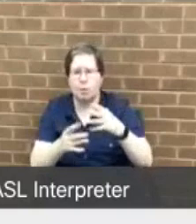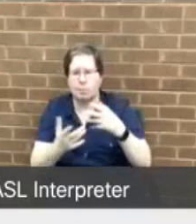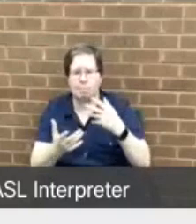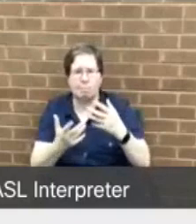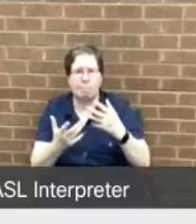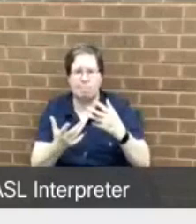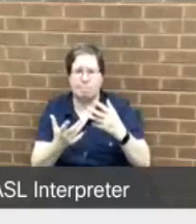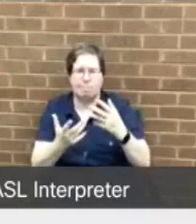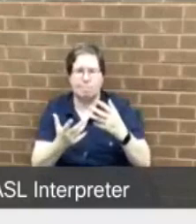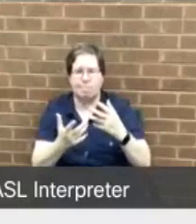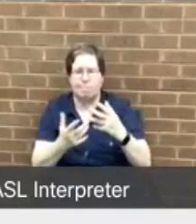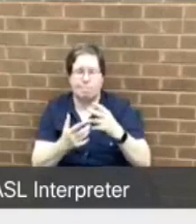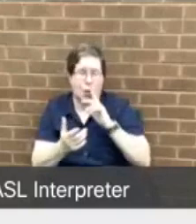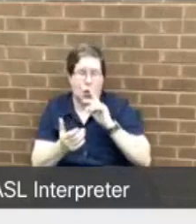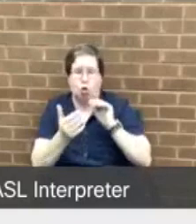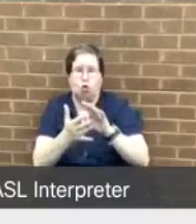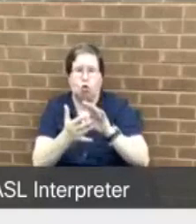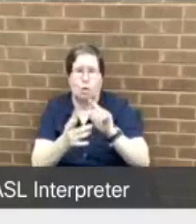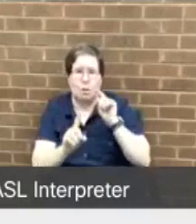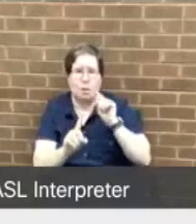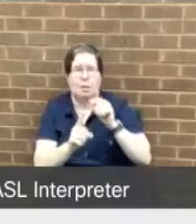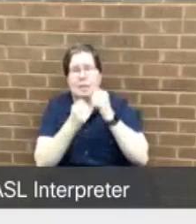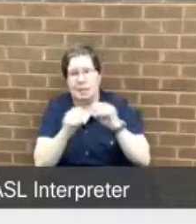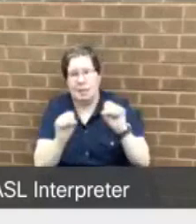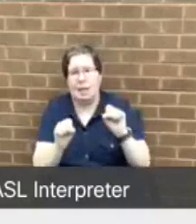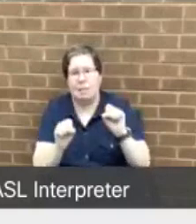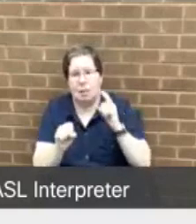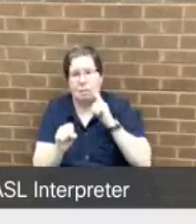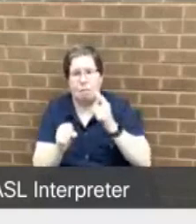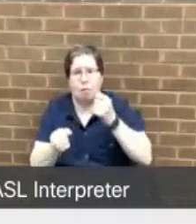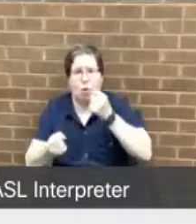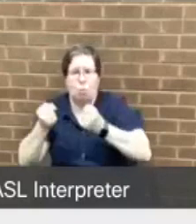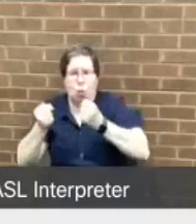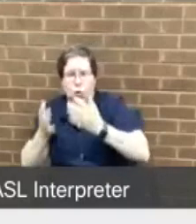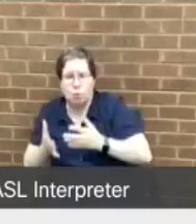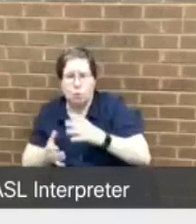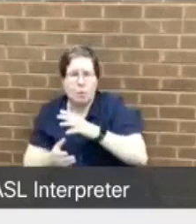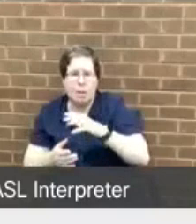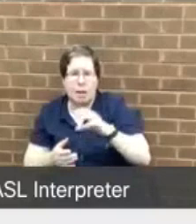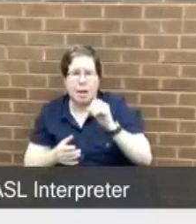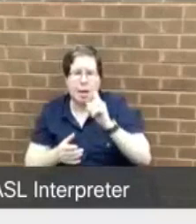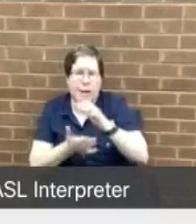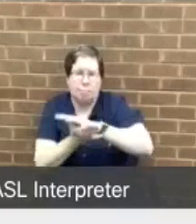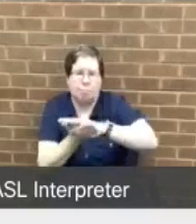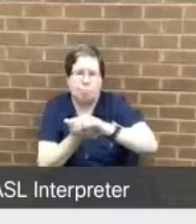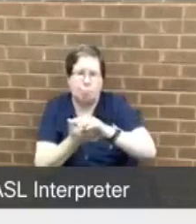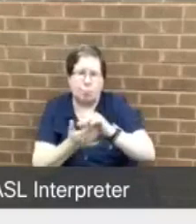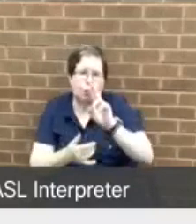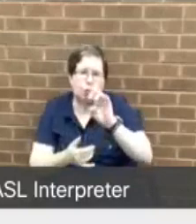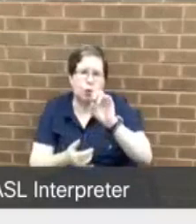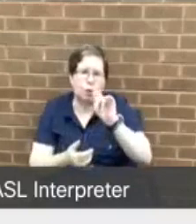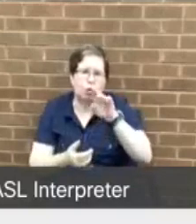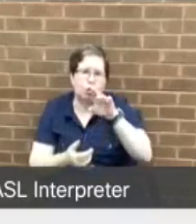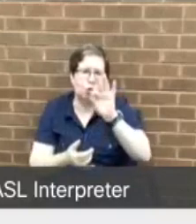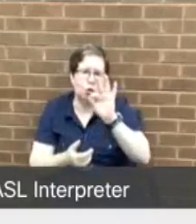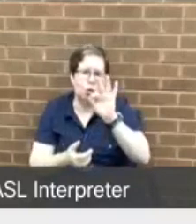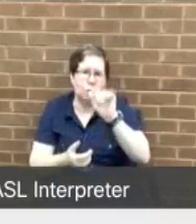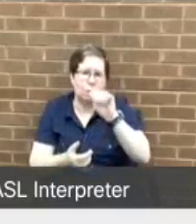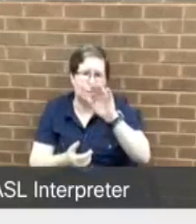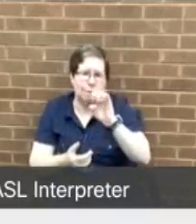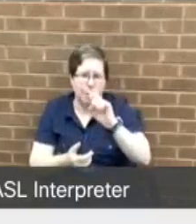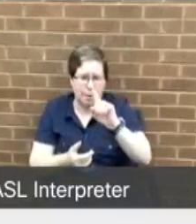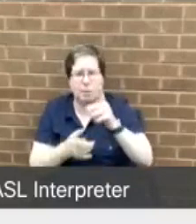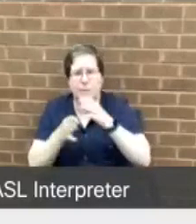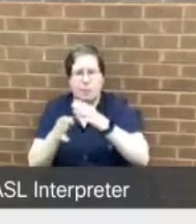know, addressing a safety issue related to motorists and resurfacing the roadway. We had to kind of shoehorn the bicycle